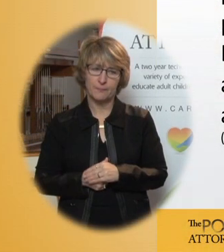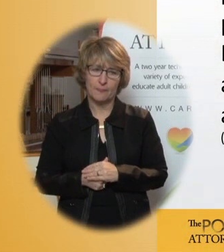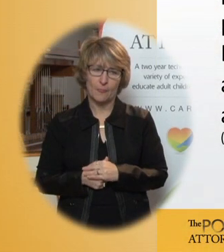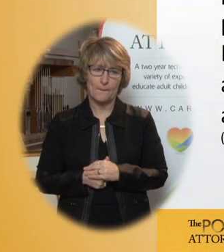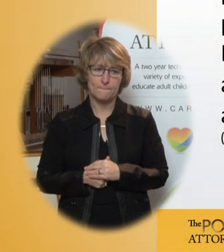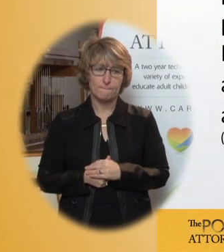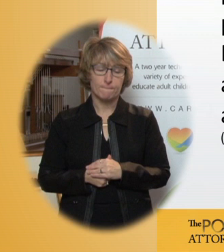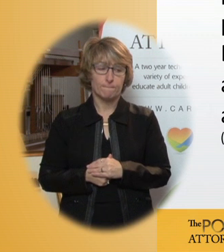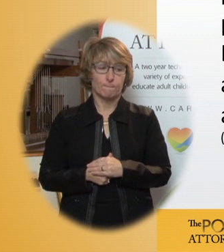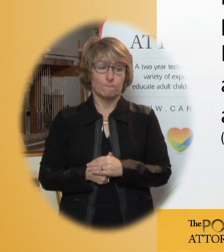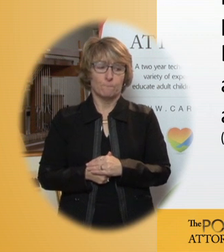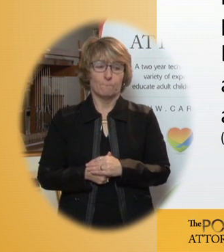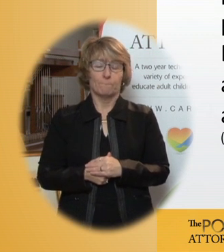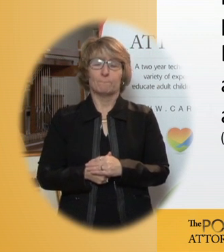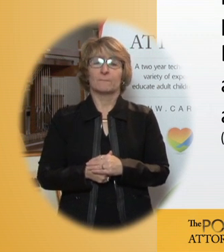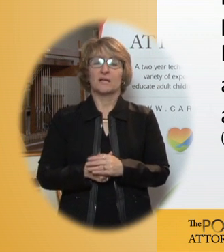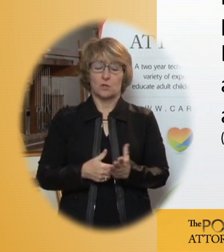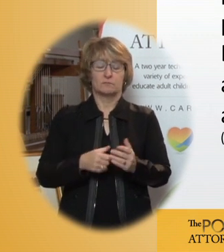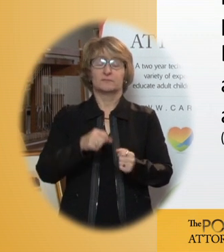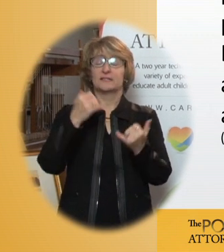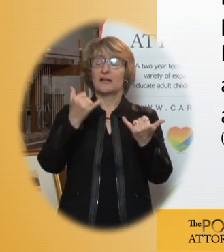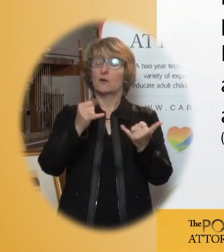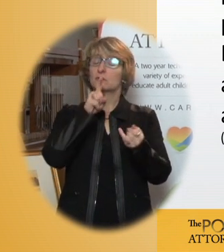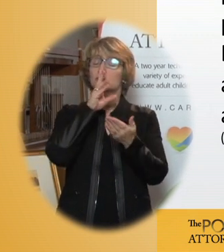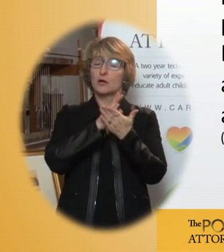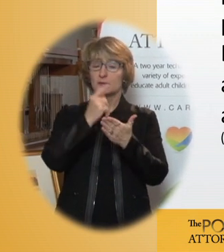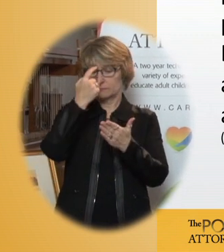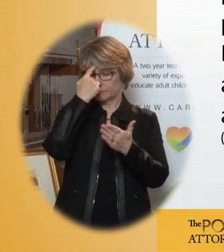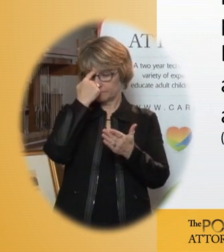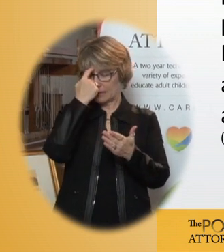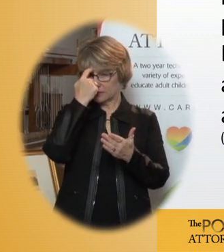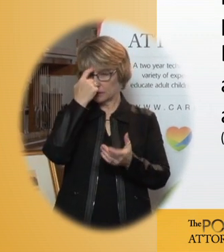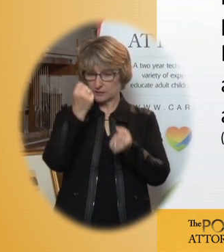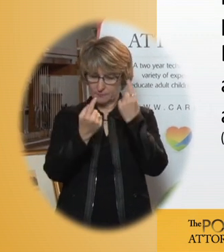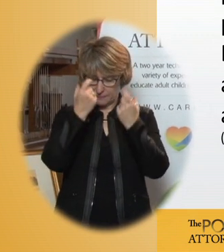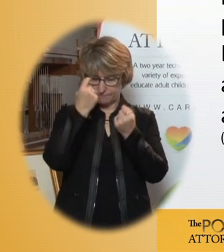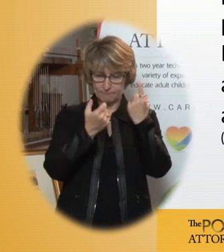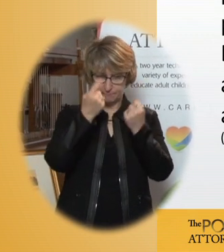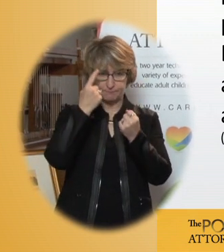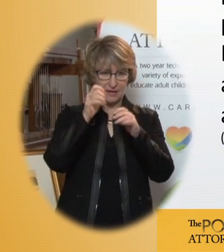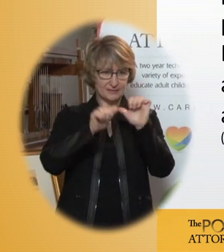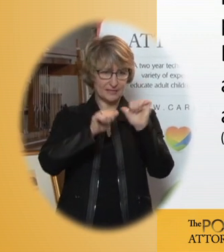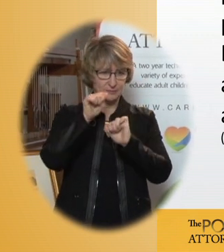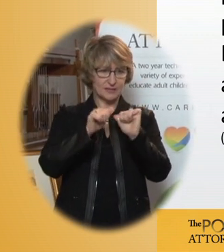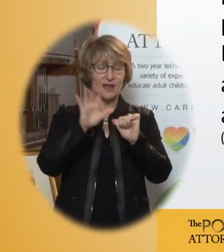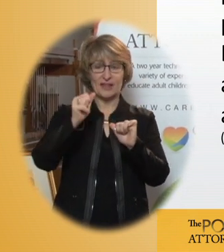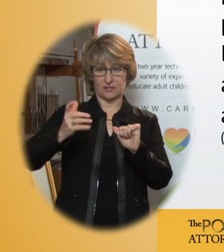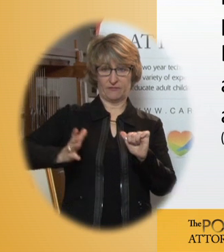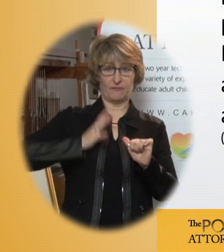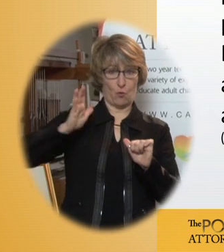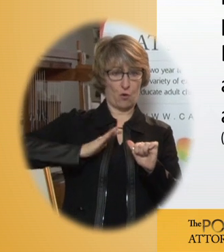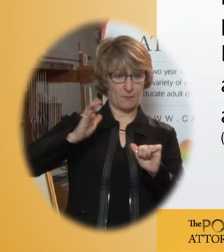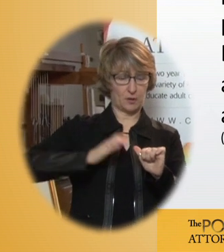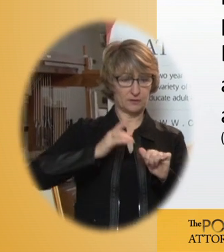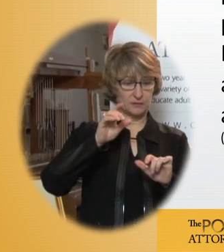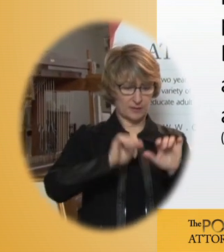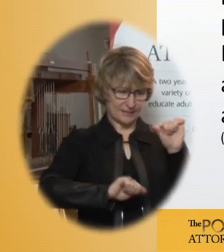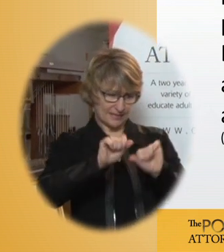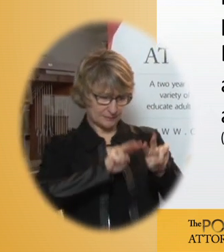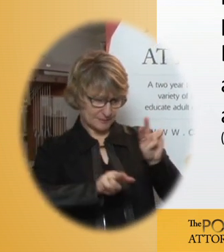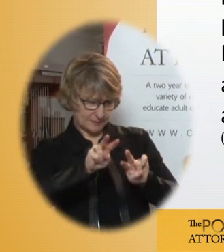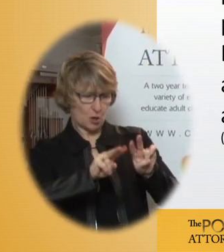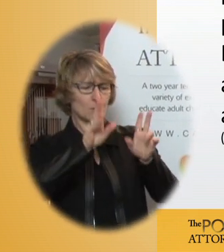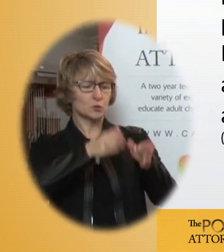Okay, so now we're going to look at capacity assessments. Capacity assessments is the formal assessment of a person's